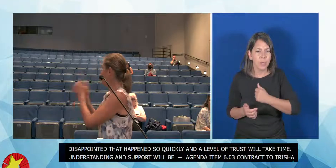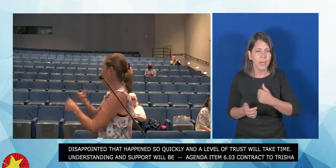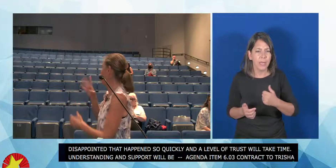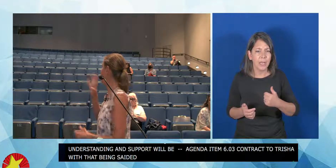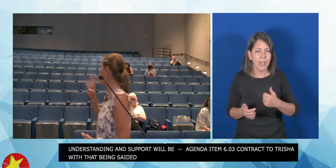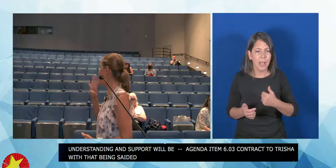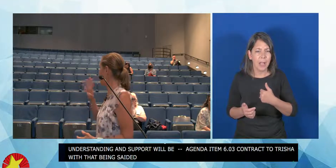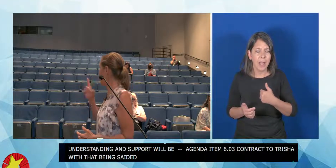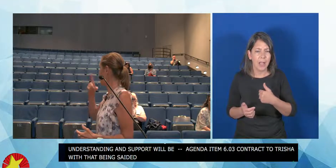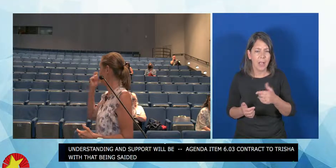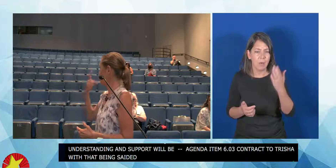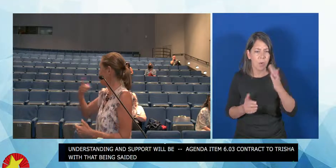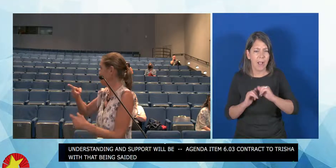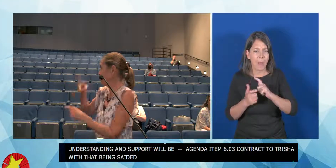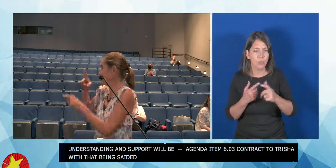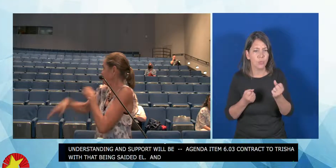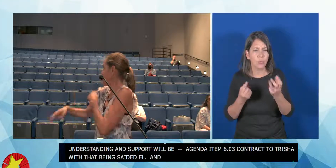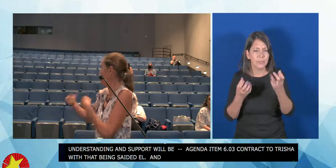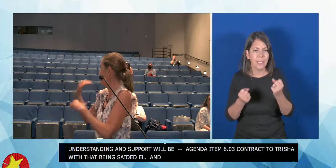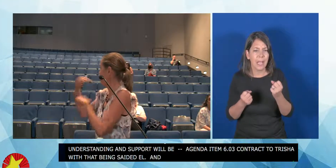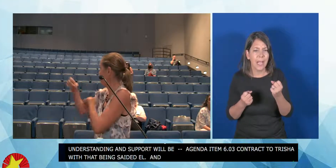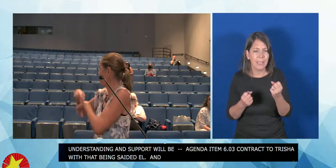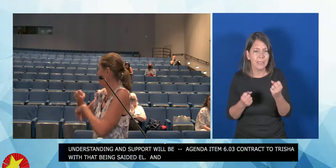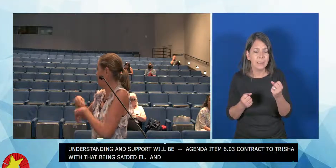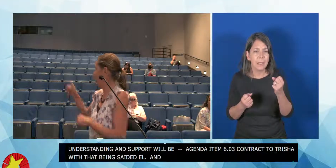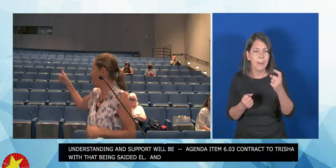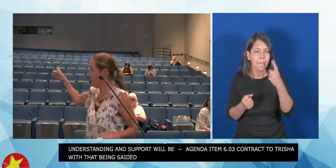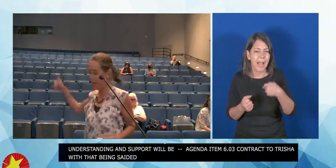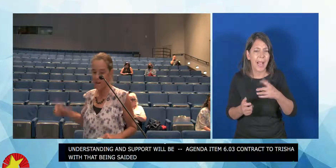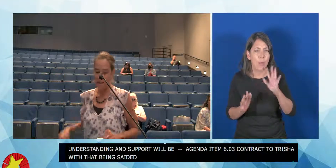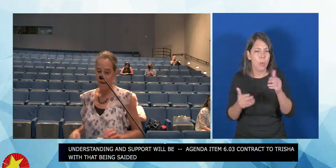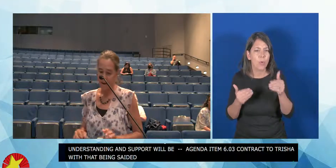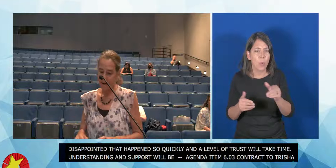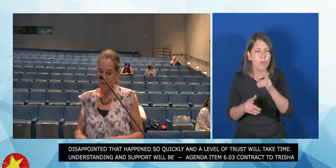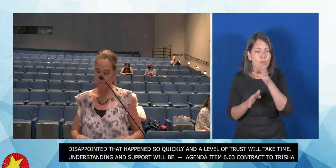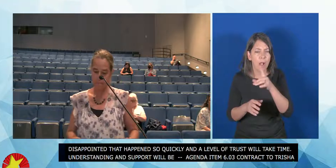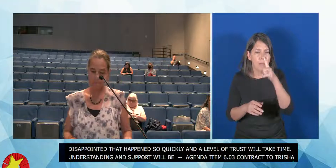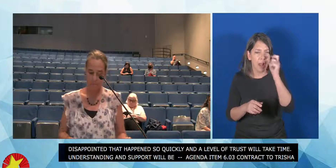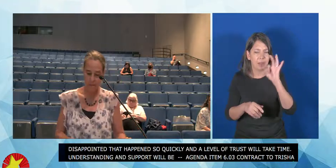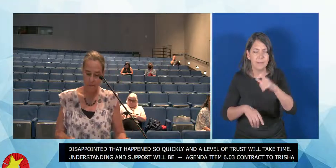I'm going to talk because they have a limited time. Okay.